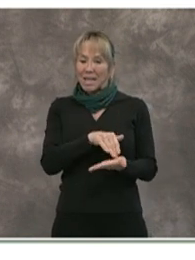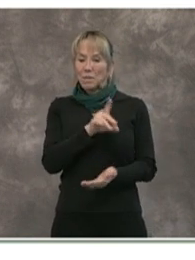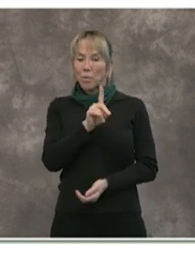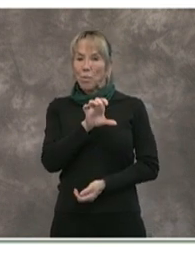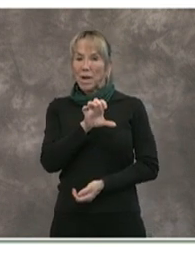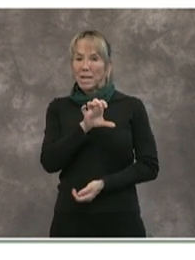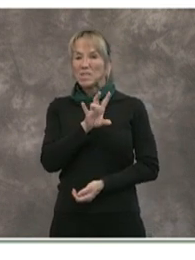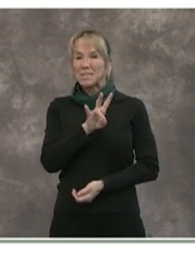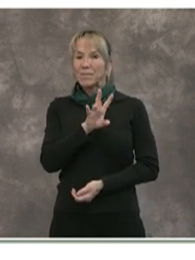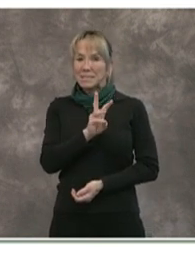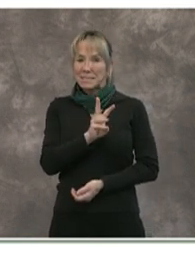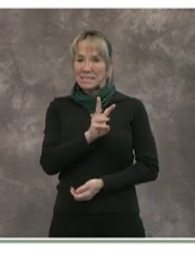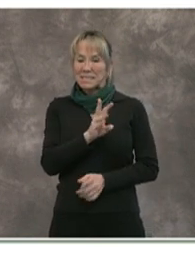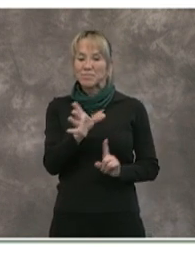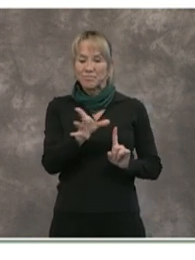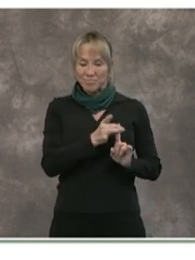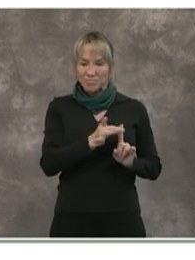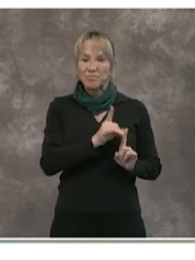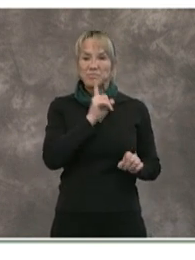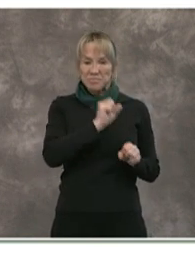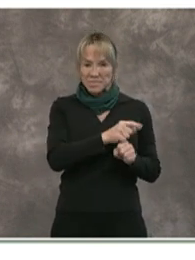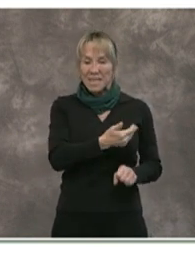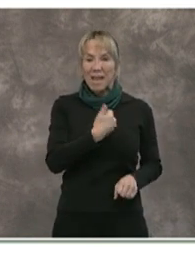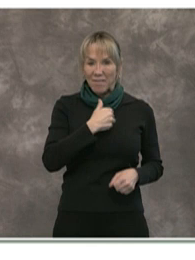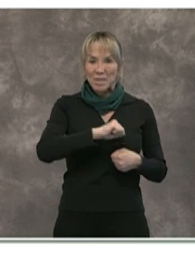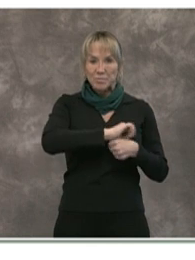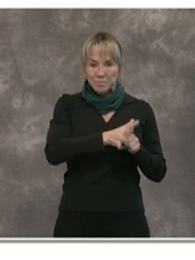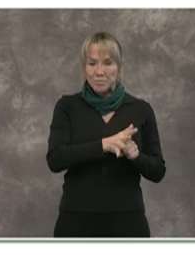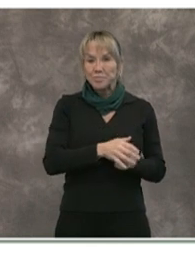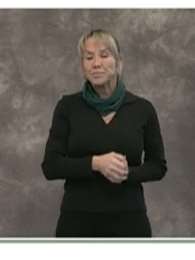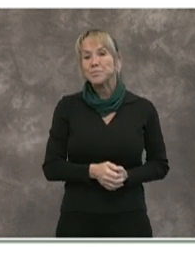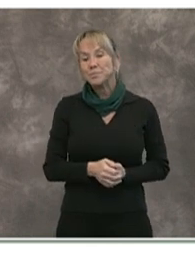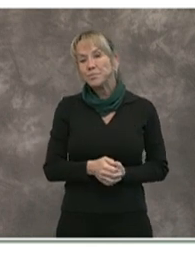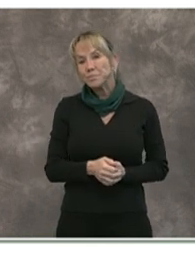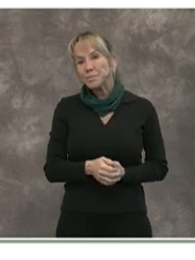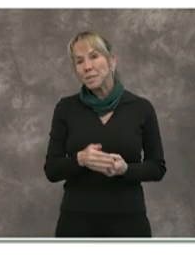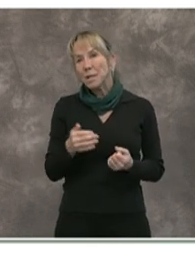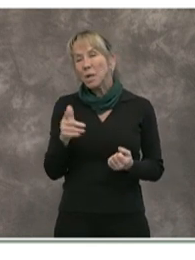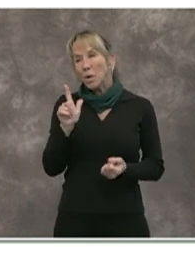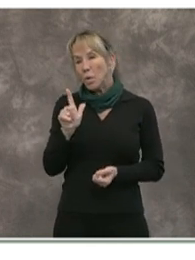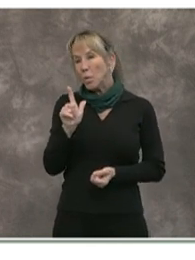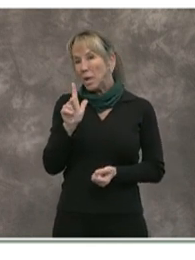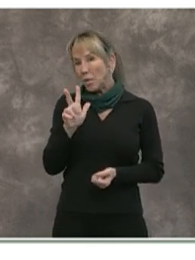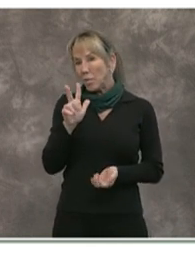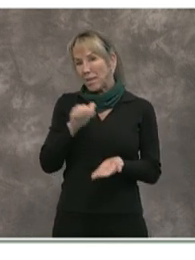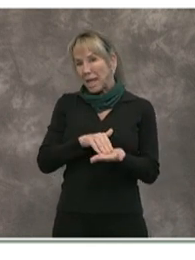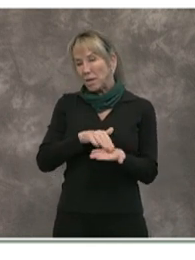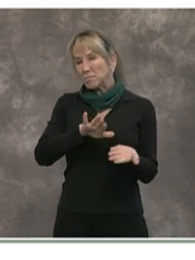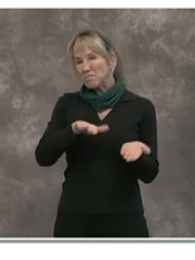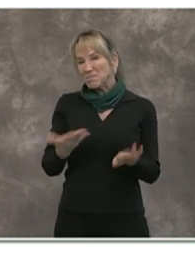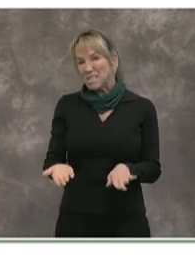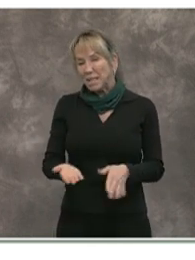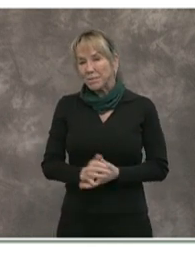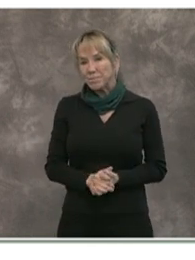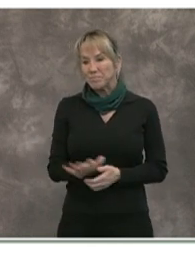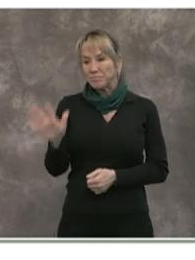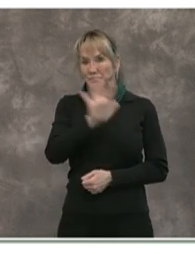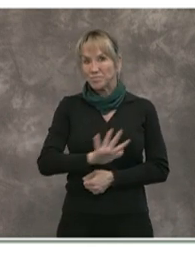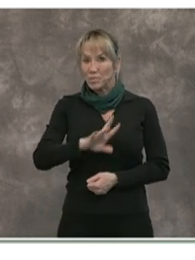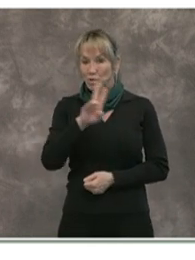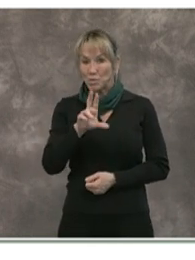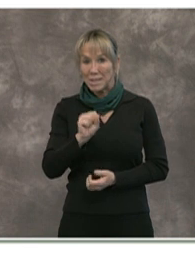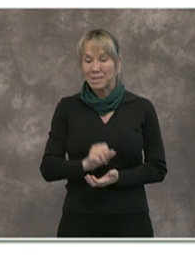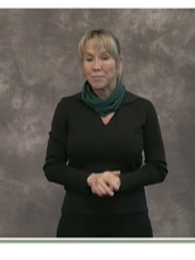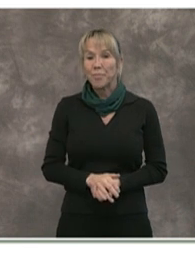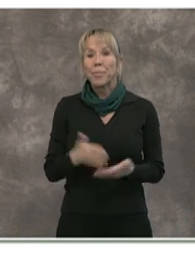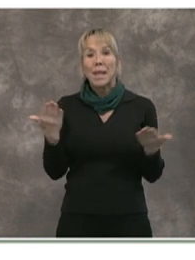568,176 positive cases reported, which included almost 23,000 deaths. Statewide,